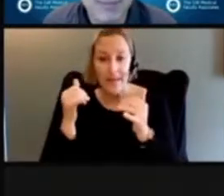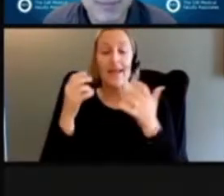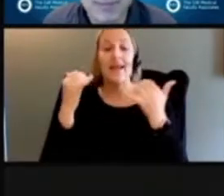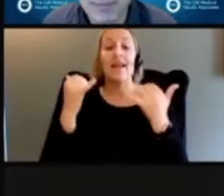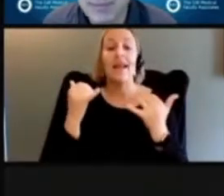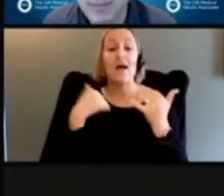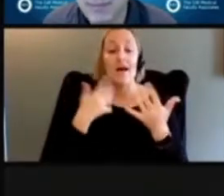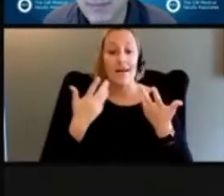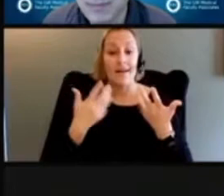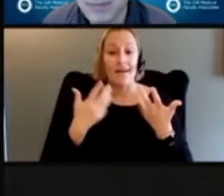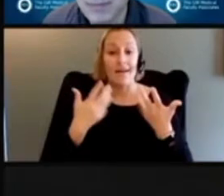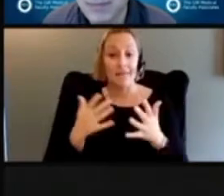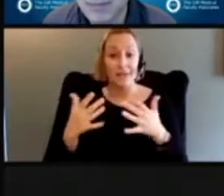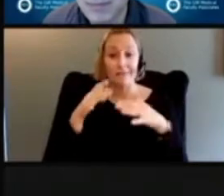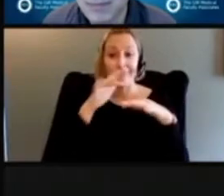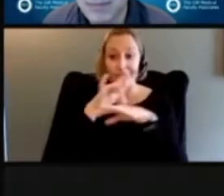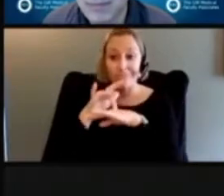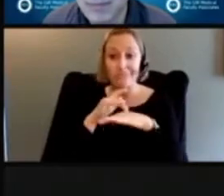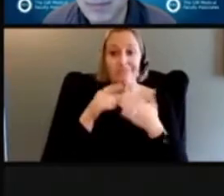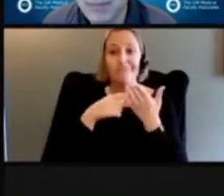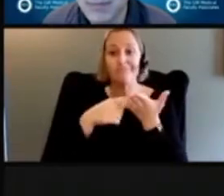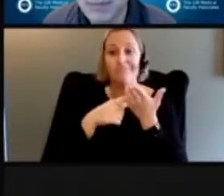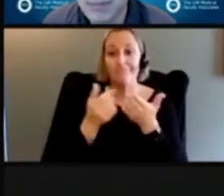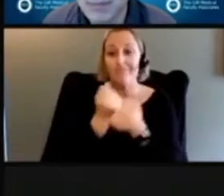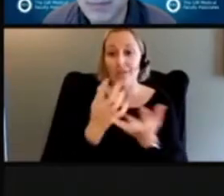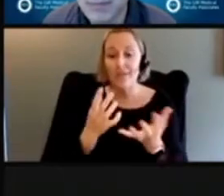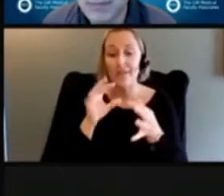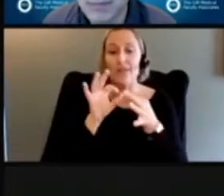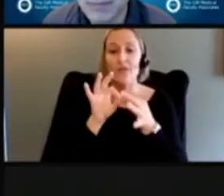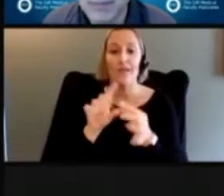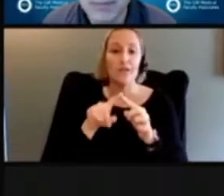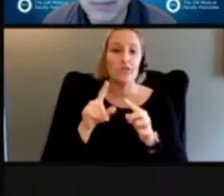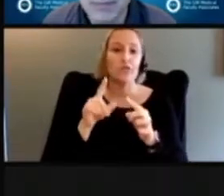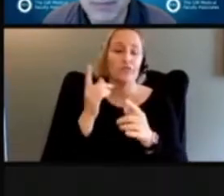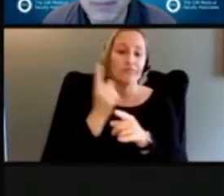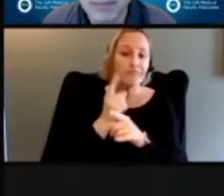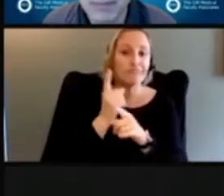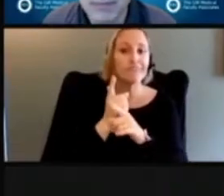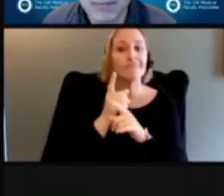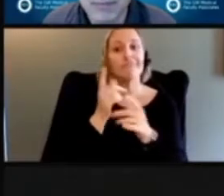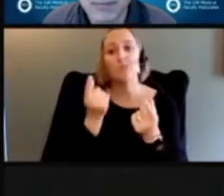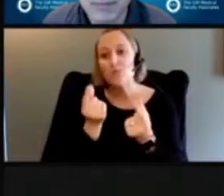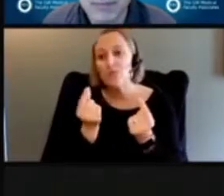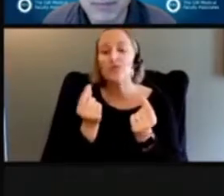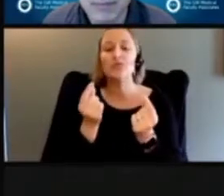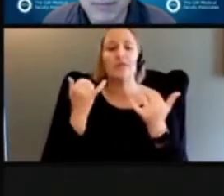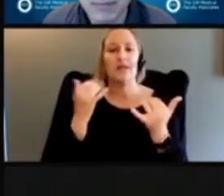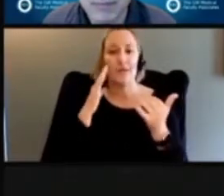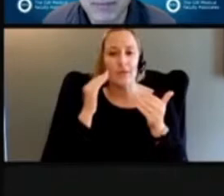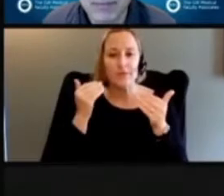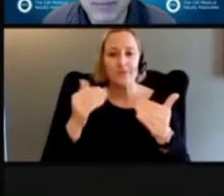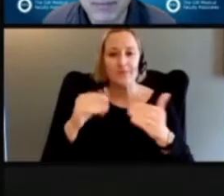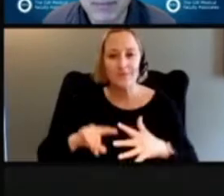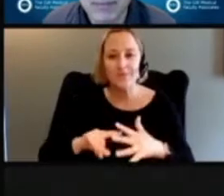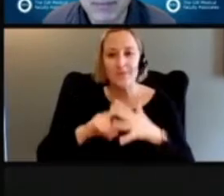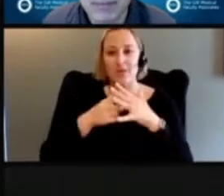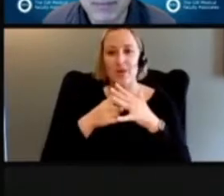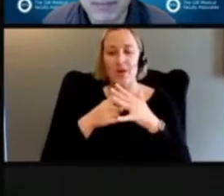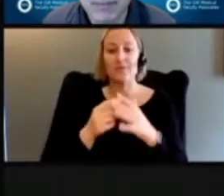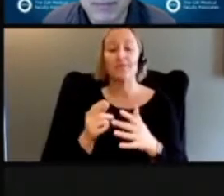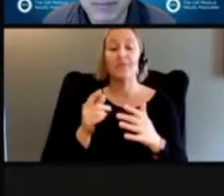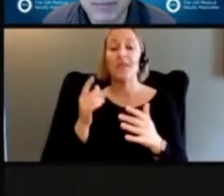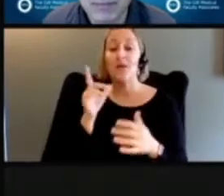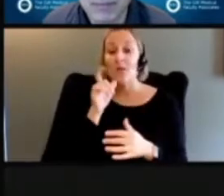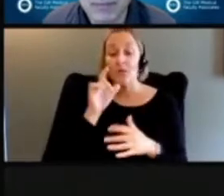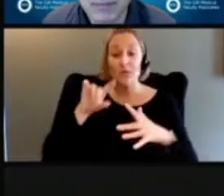everything in terms of the housekeeping, and we're ready to get started with our session. So to kick us off today is